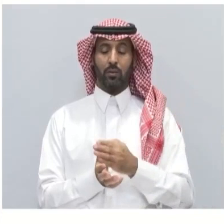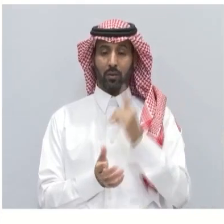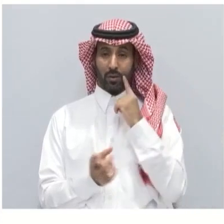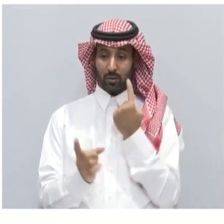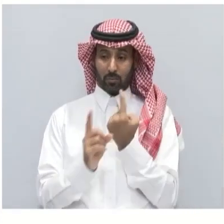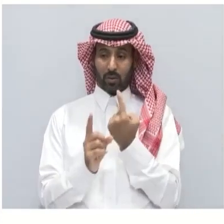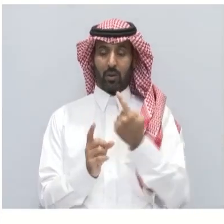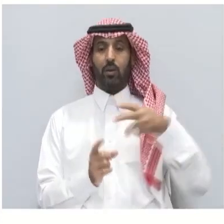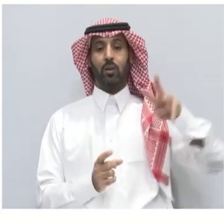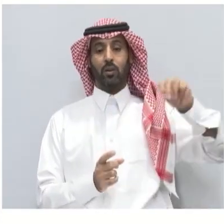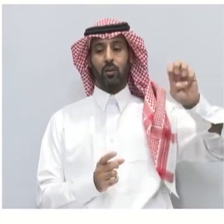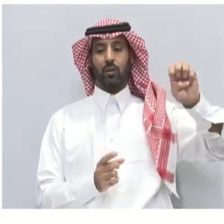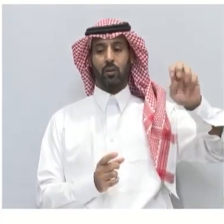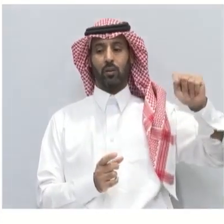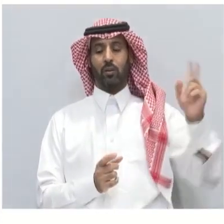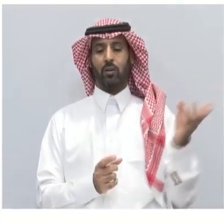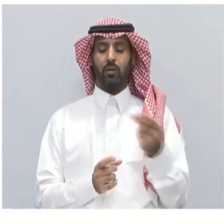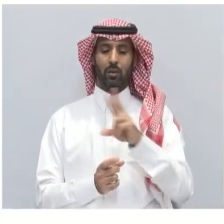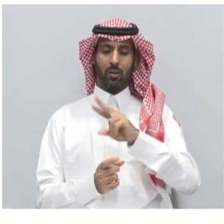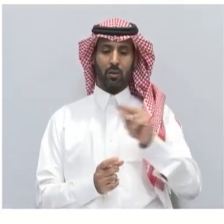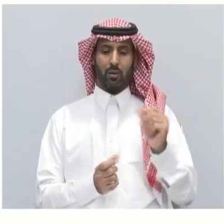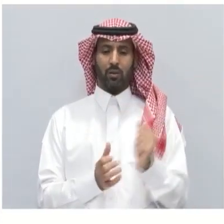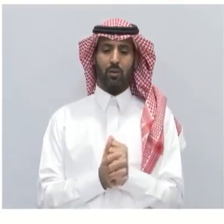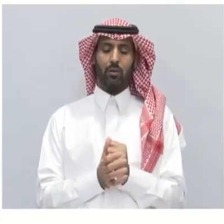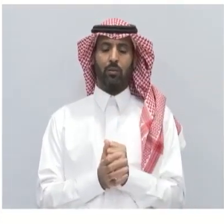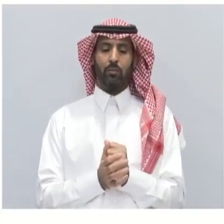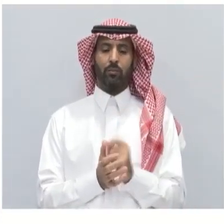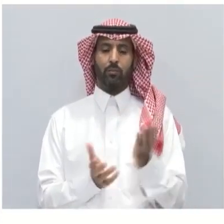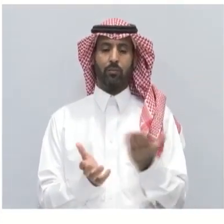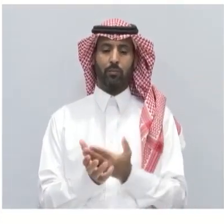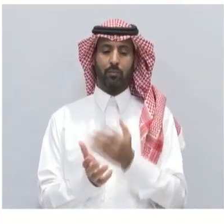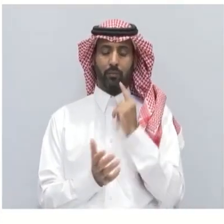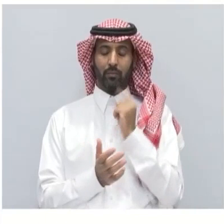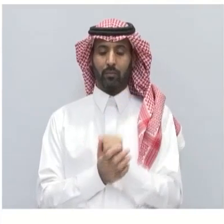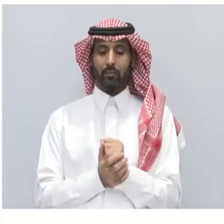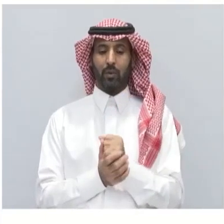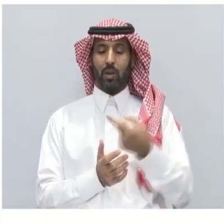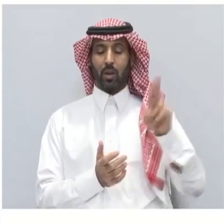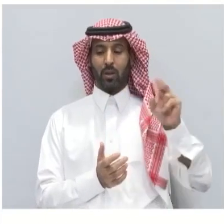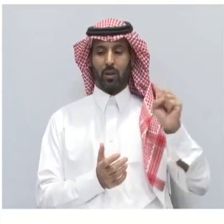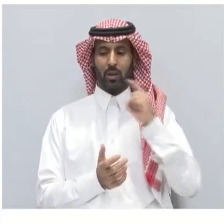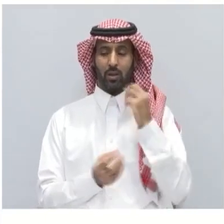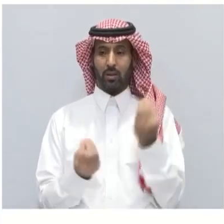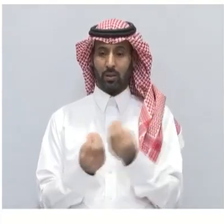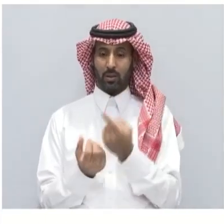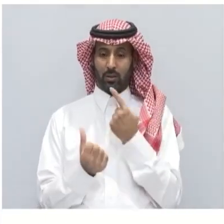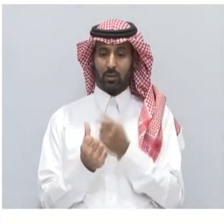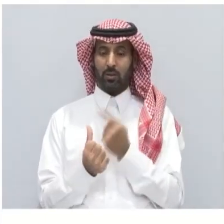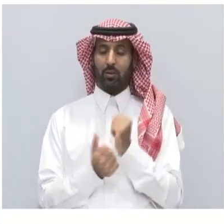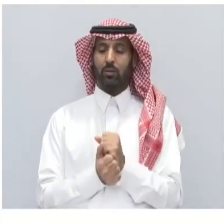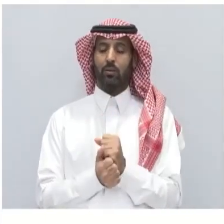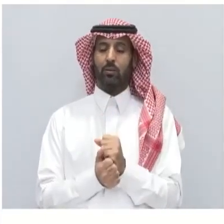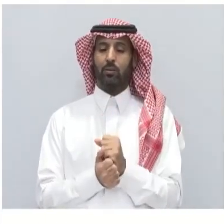Us, it's the same. And then he's H-Z, busy,